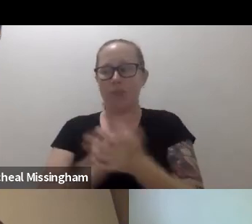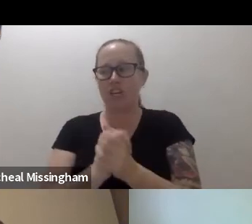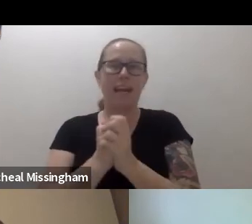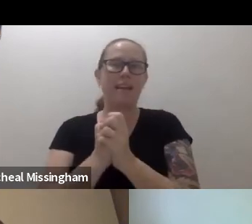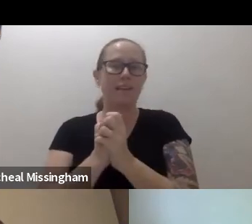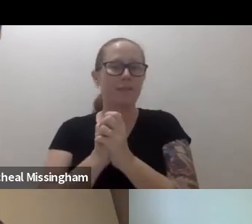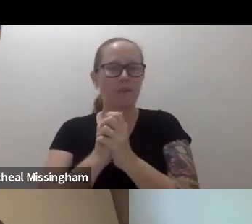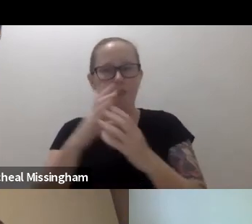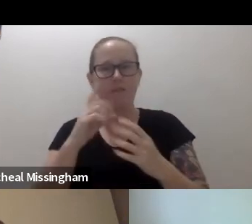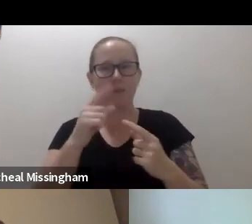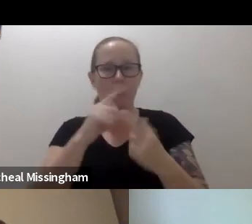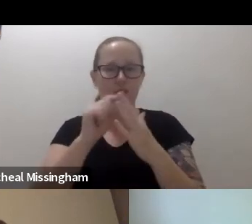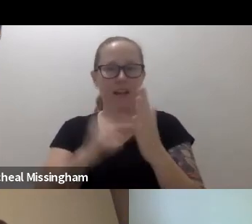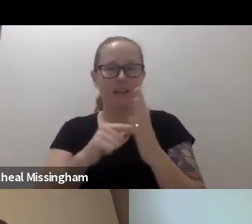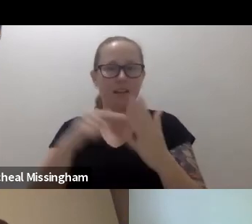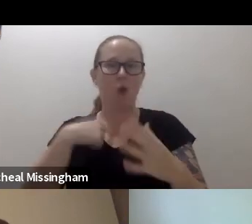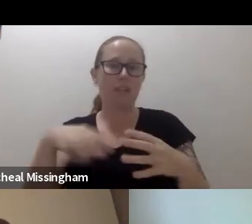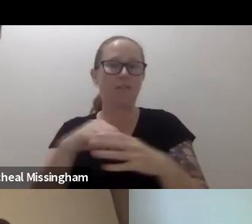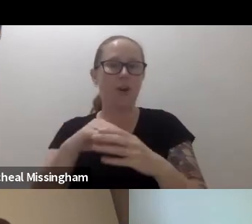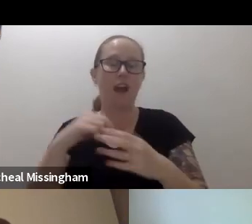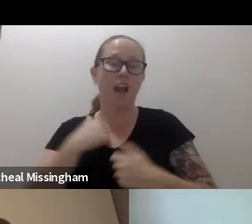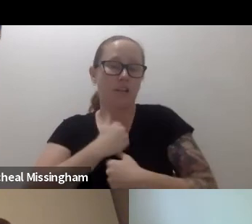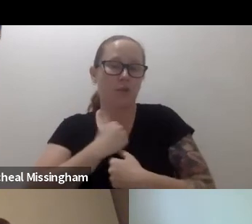very appreciative of the project